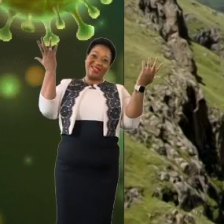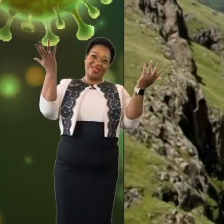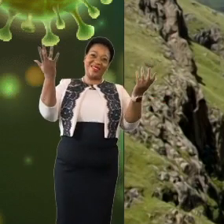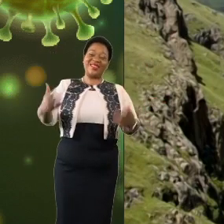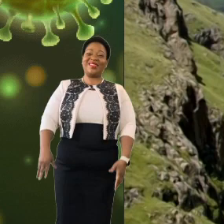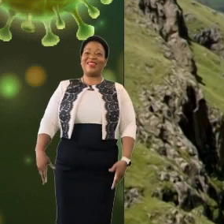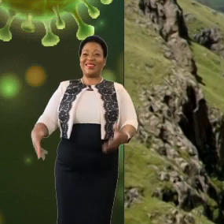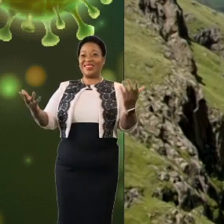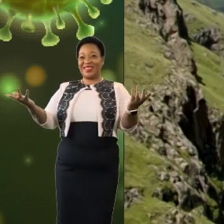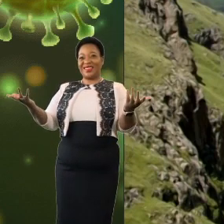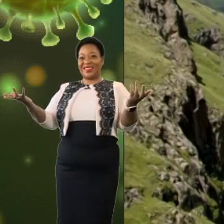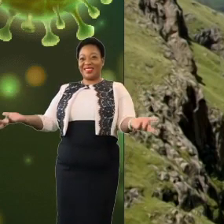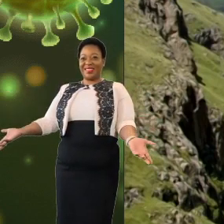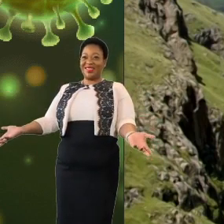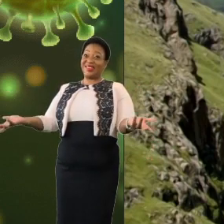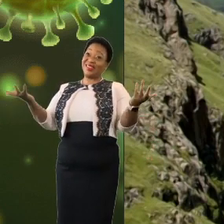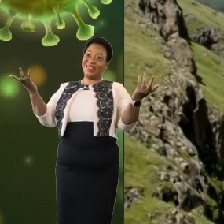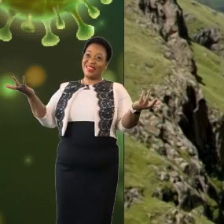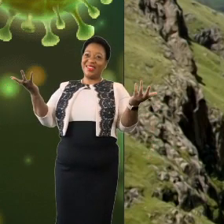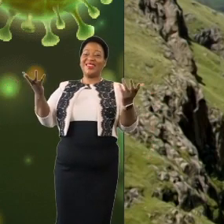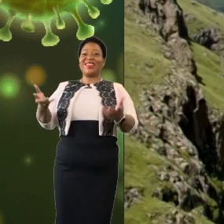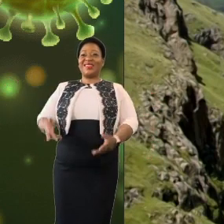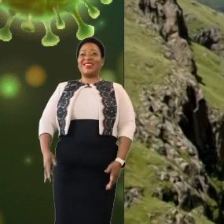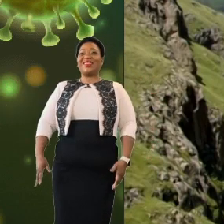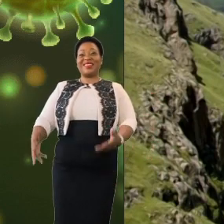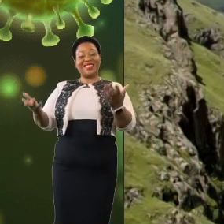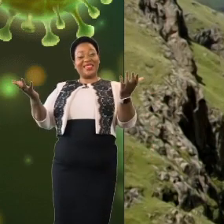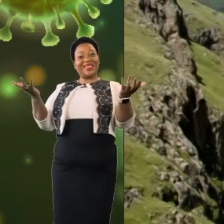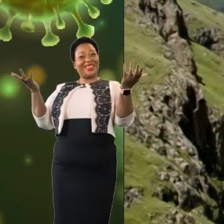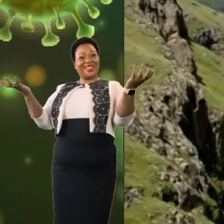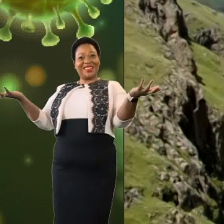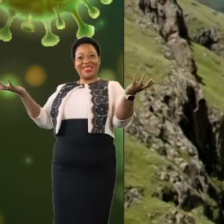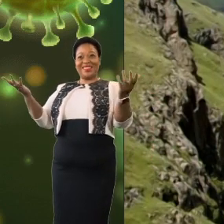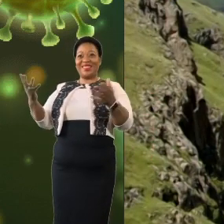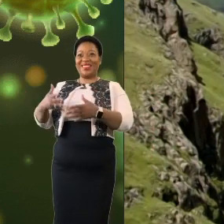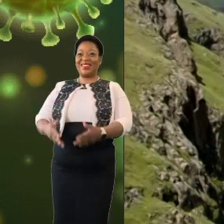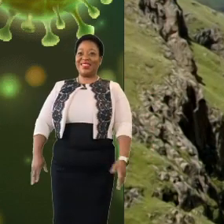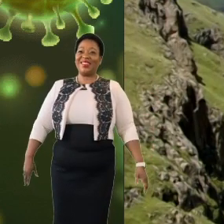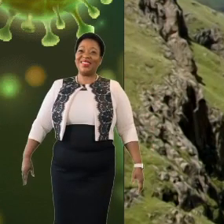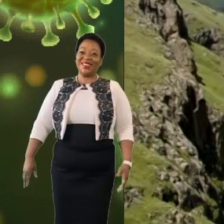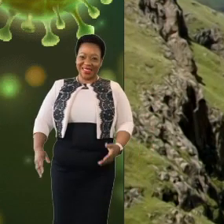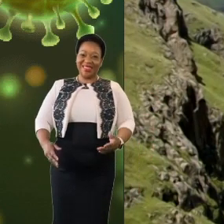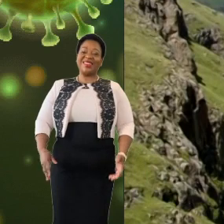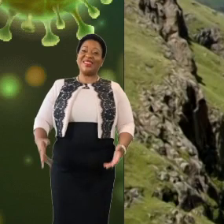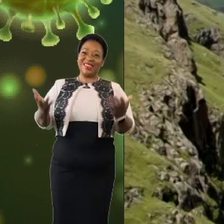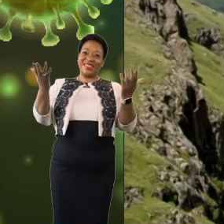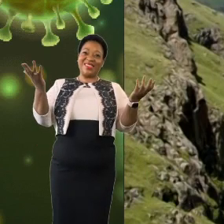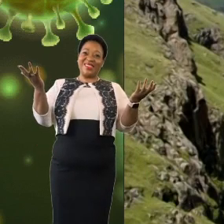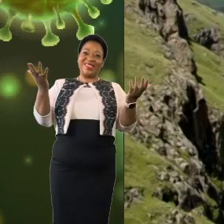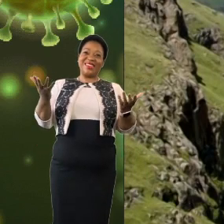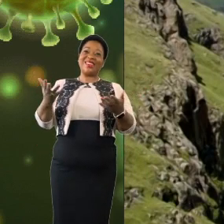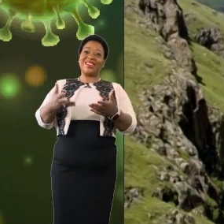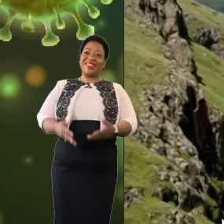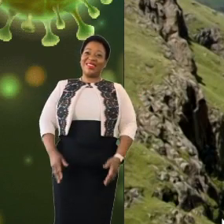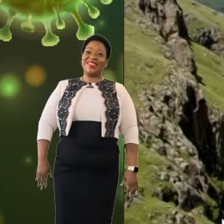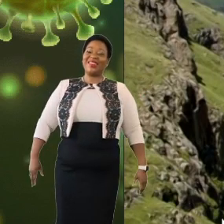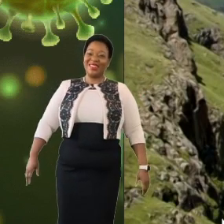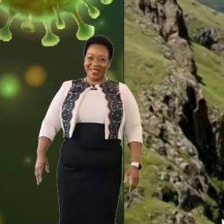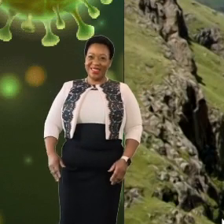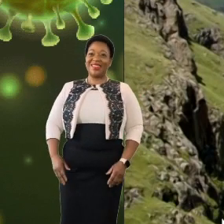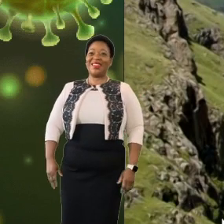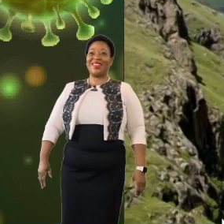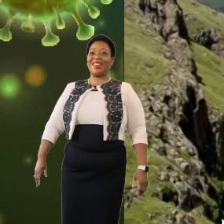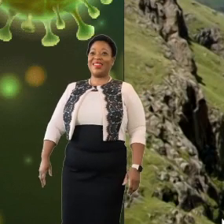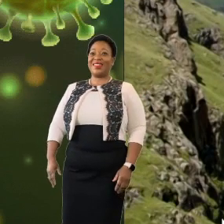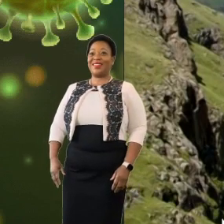sure, Neville, maybe we should just take a round. I don't know whether MEC is still with us. I know that she's had other commitments also